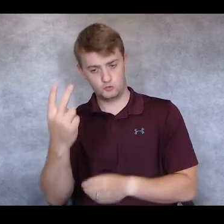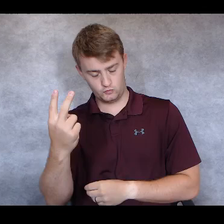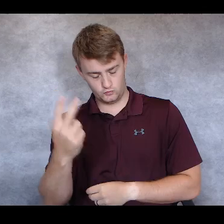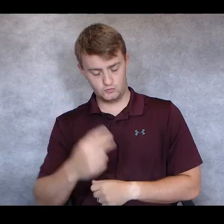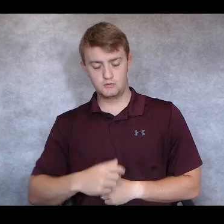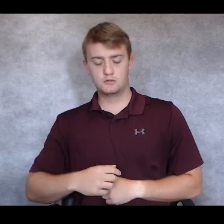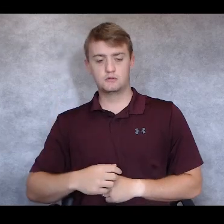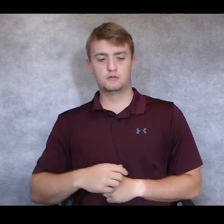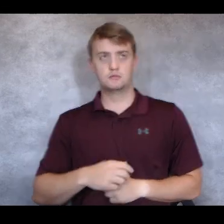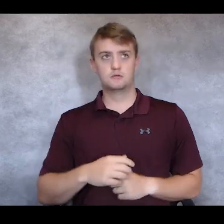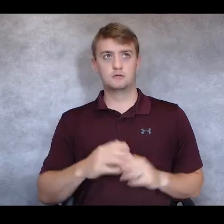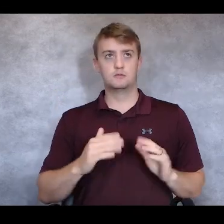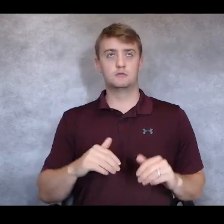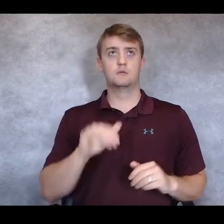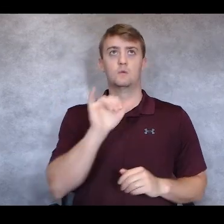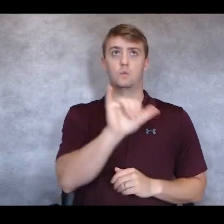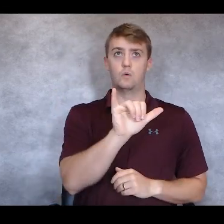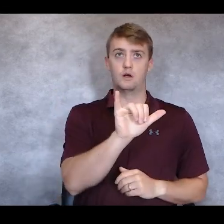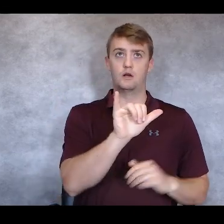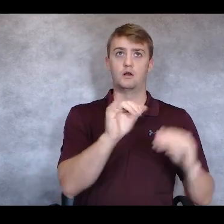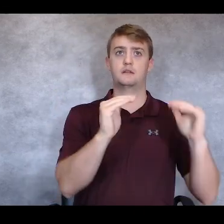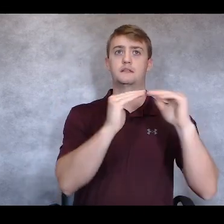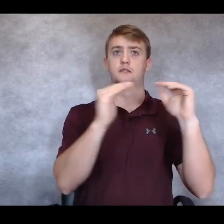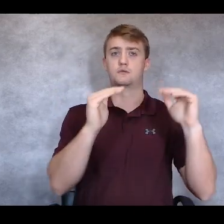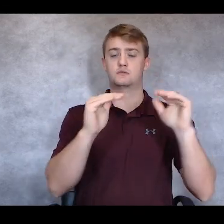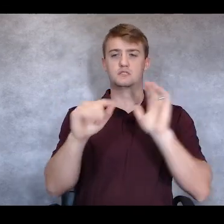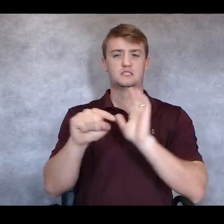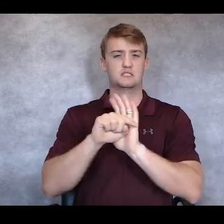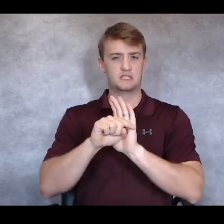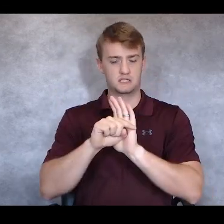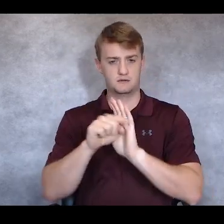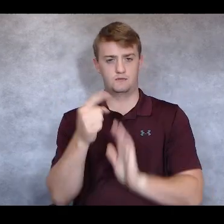2, and y equals